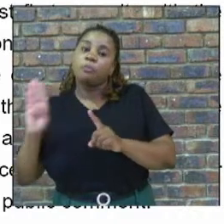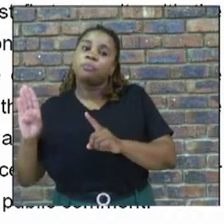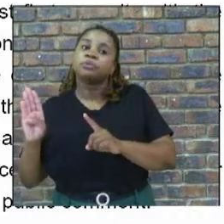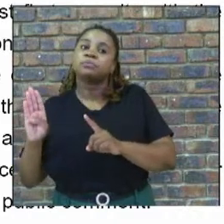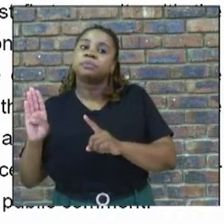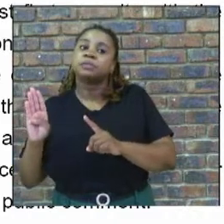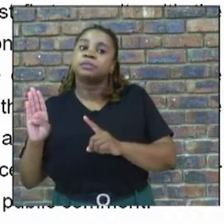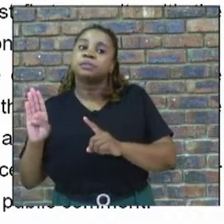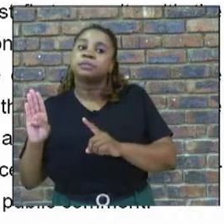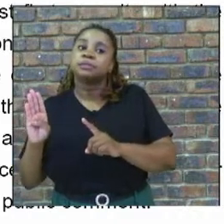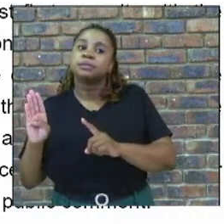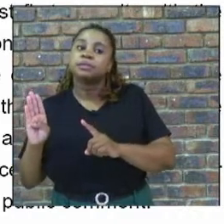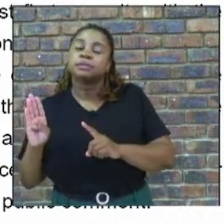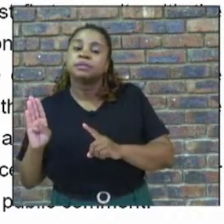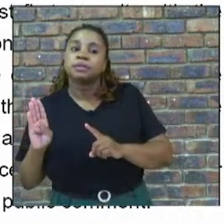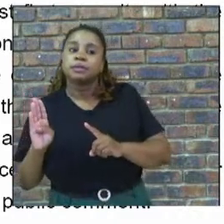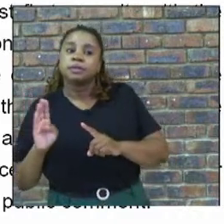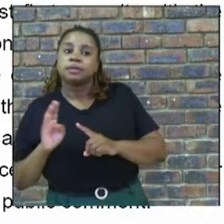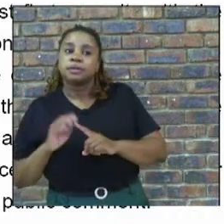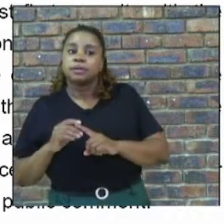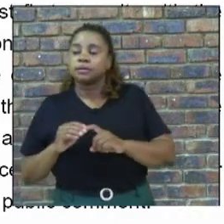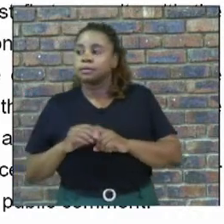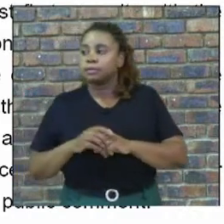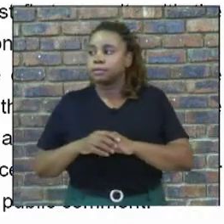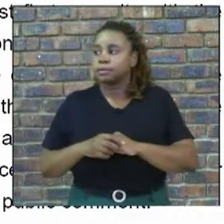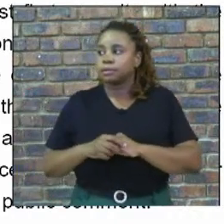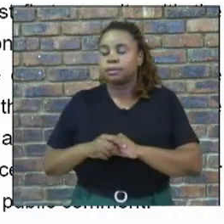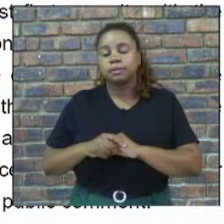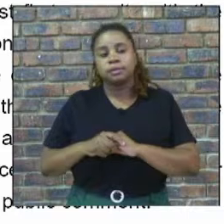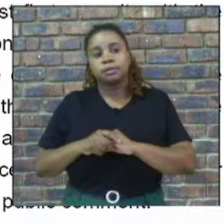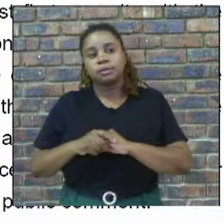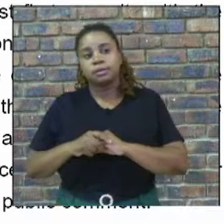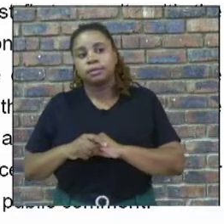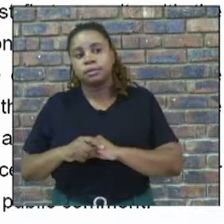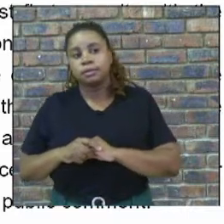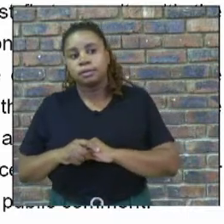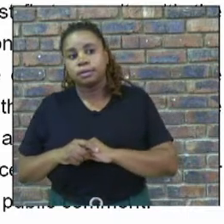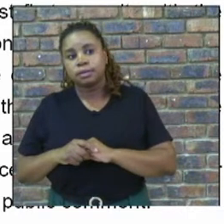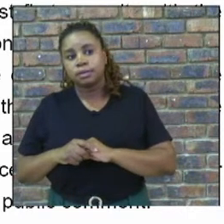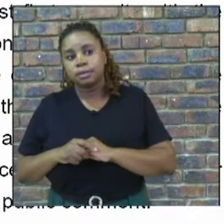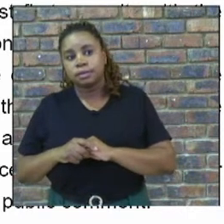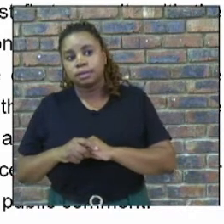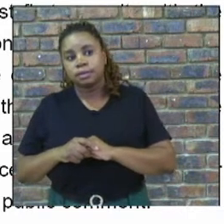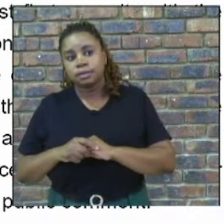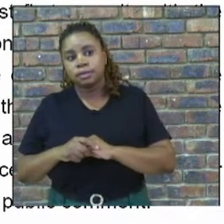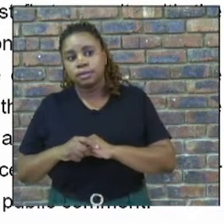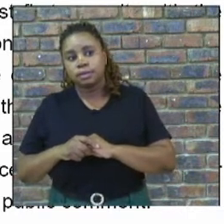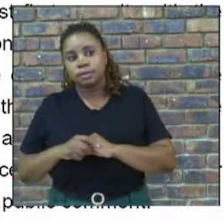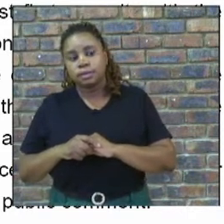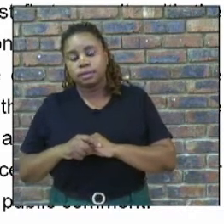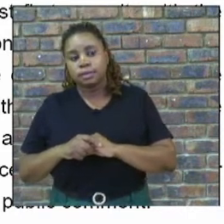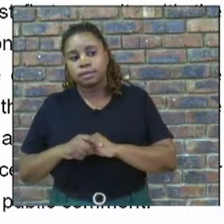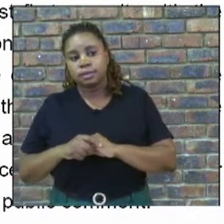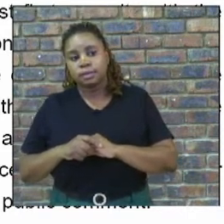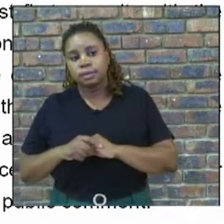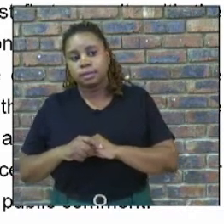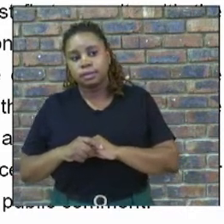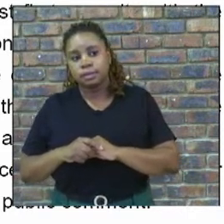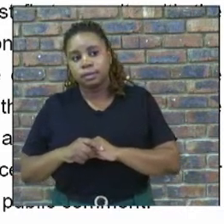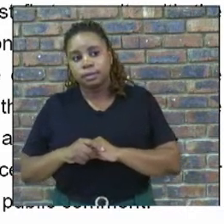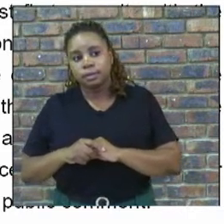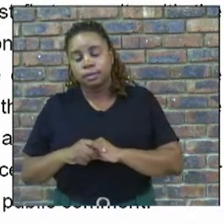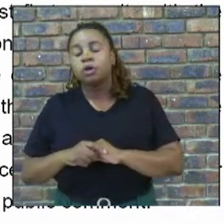been referred to that office, for minister to say, these kind of trading practices are not going